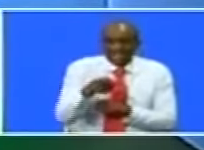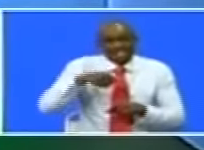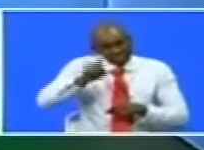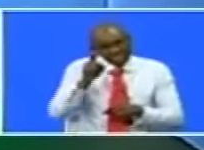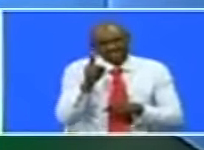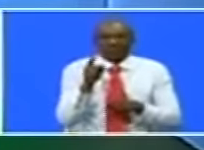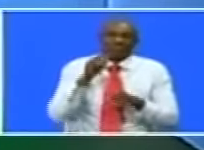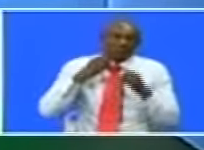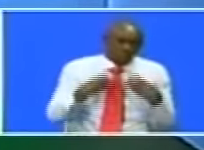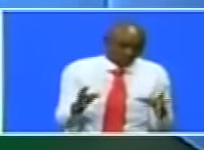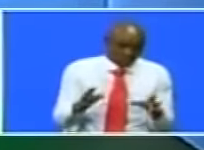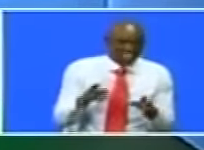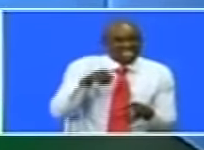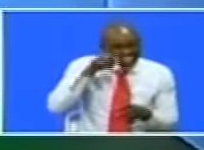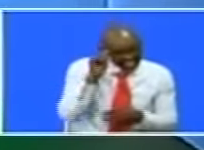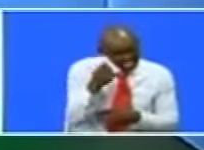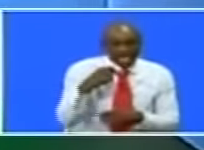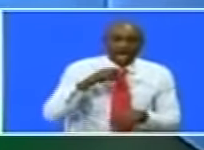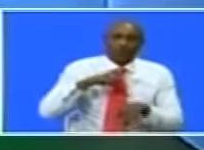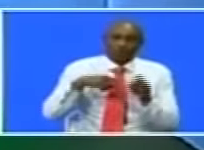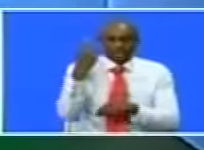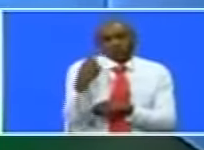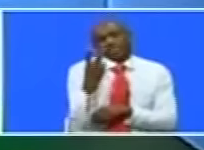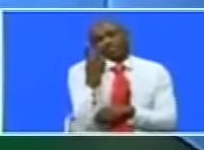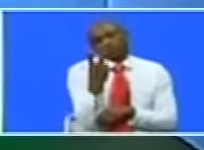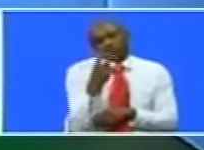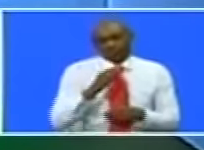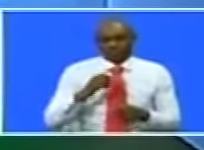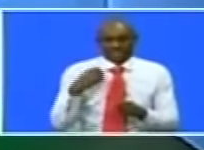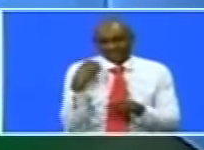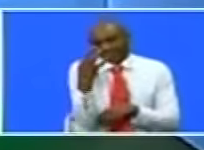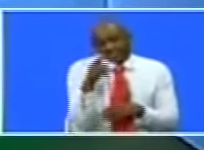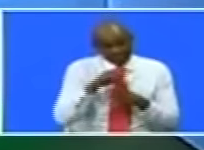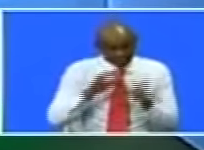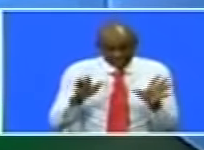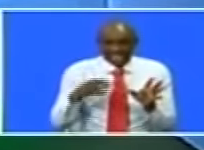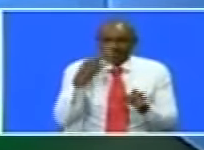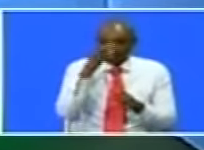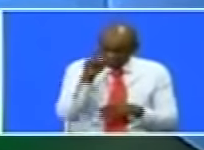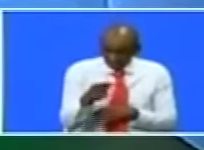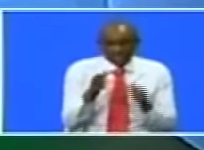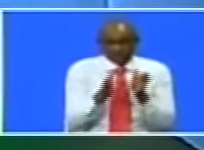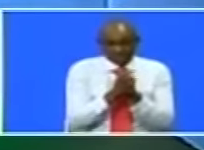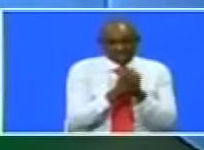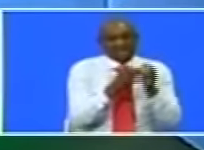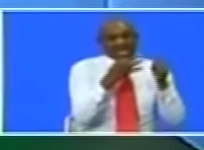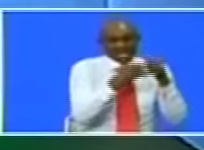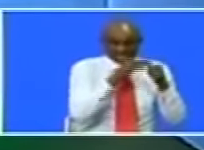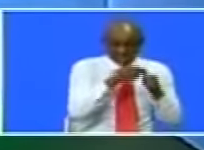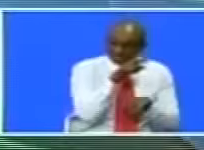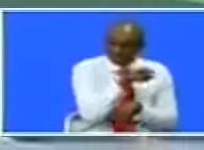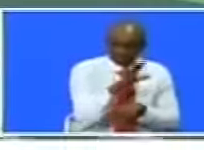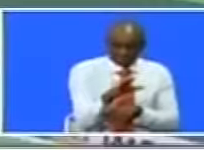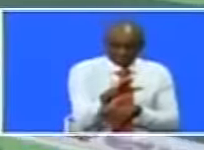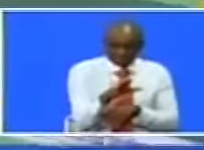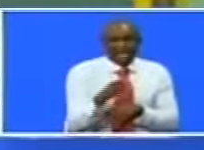in. The best Kenyan results were two bronze medals by Augustine Choge and Margaret Nyairera in the 3,000 meters and 800 meters respectively.